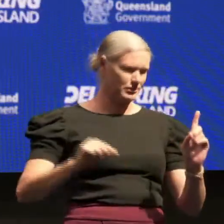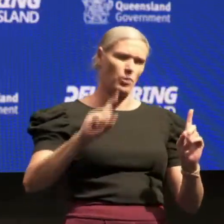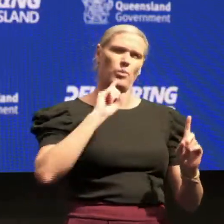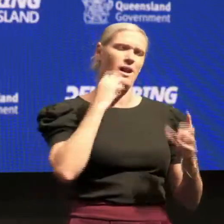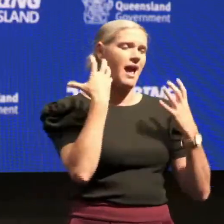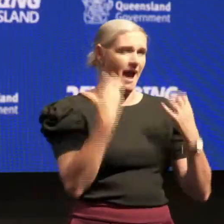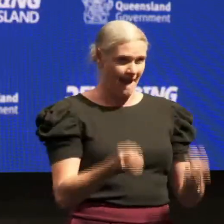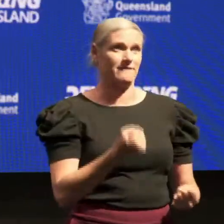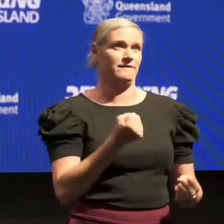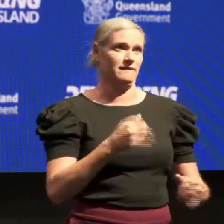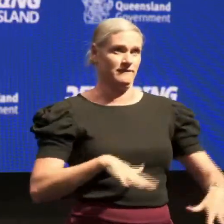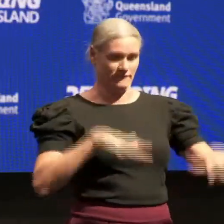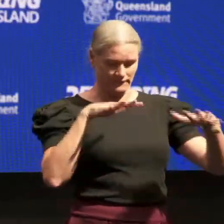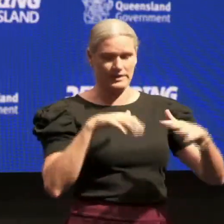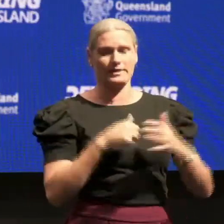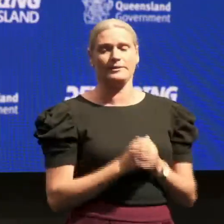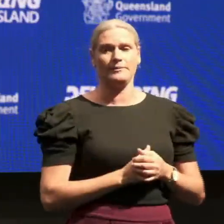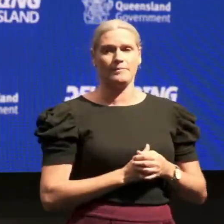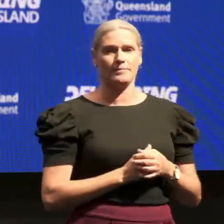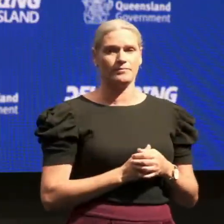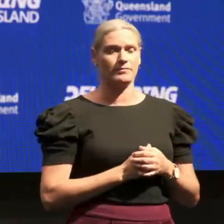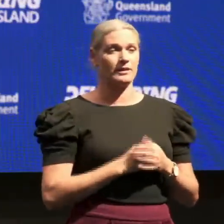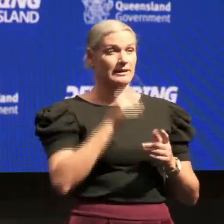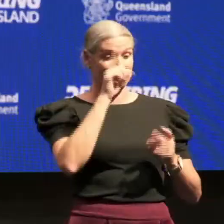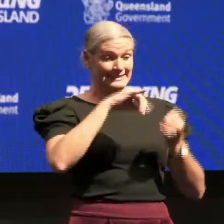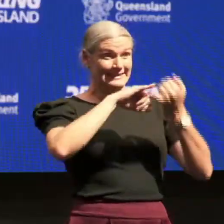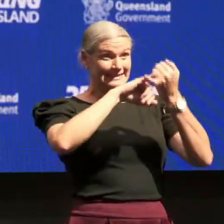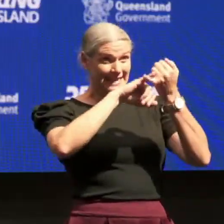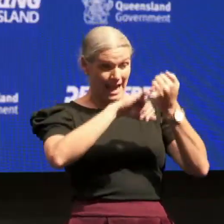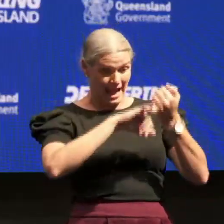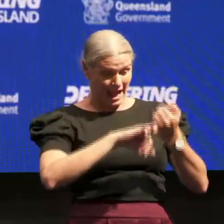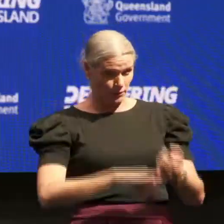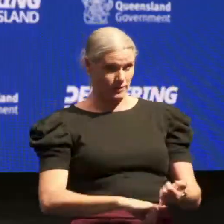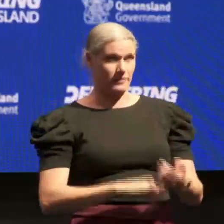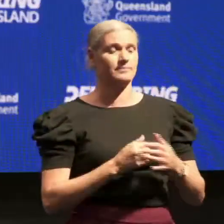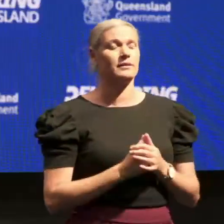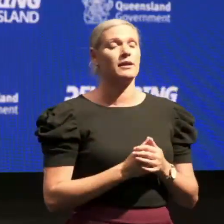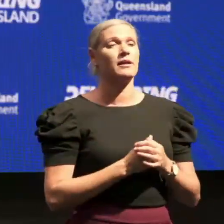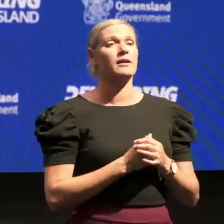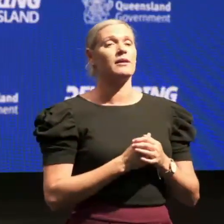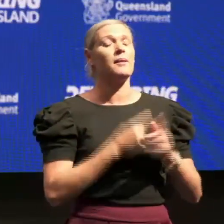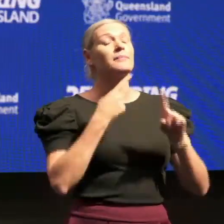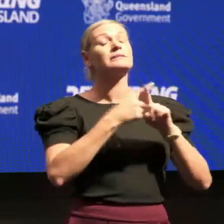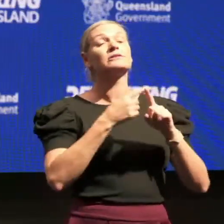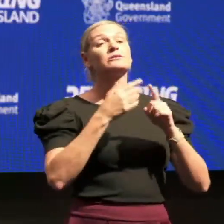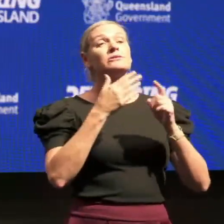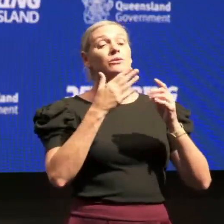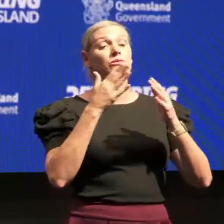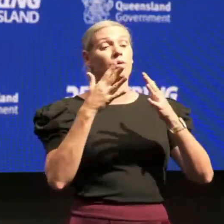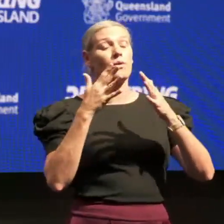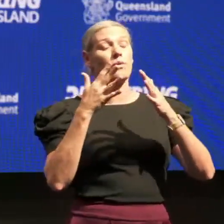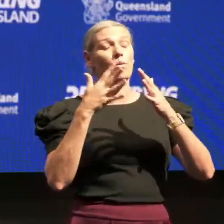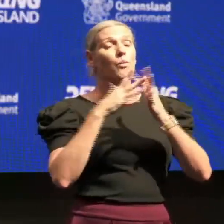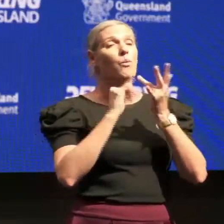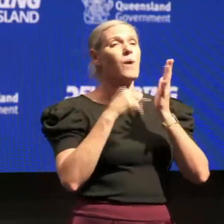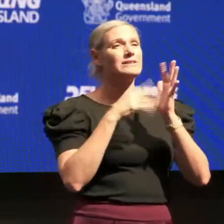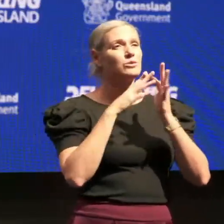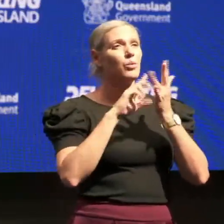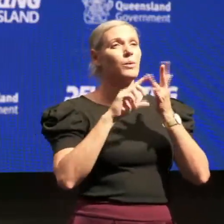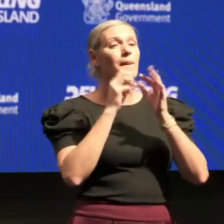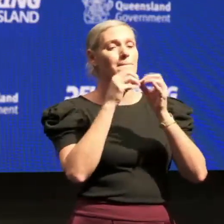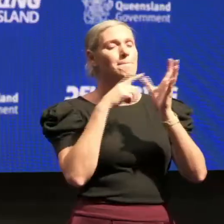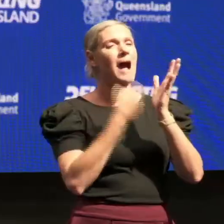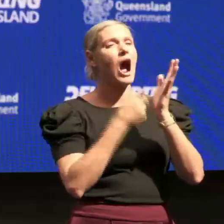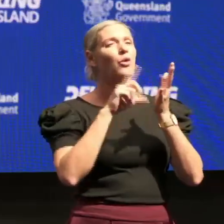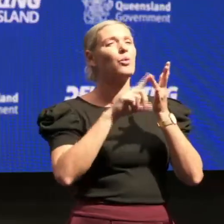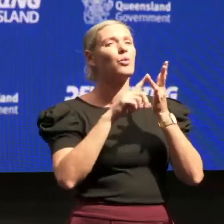the Burrum Sherwell, extending southward. We've also extended the flood watch westward to include the Barcoo